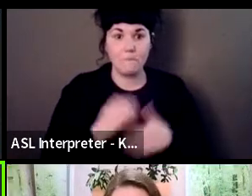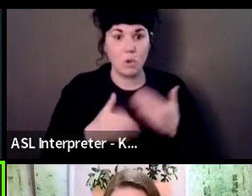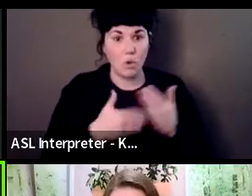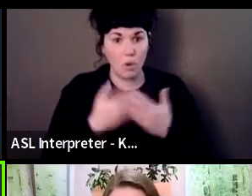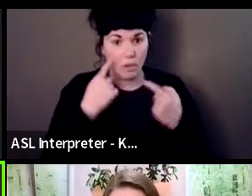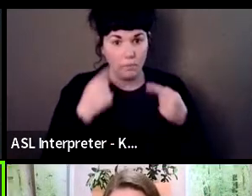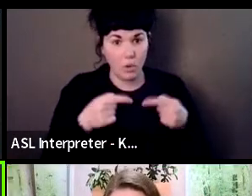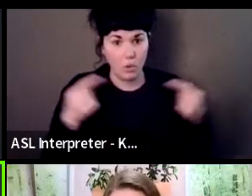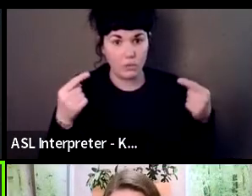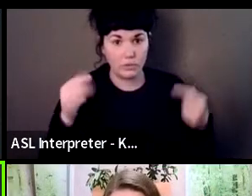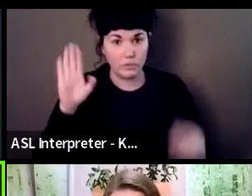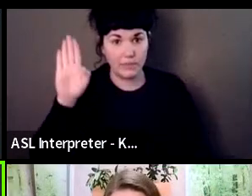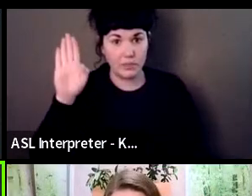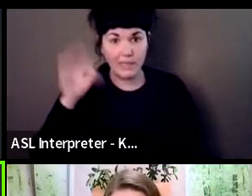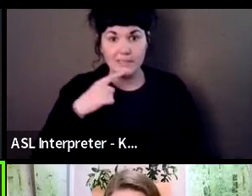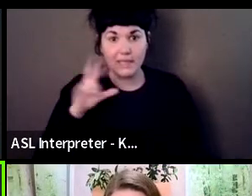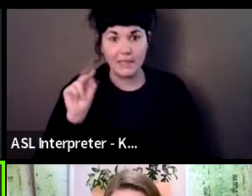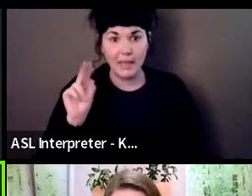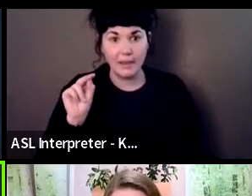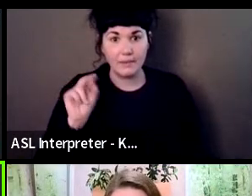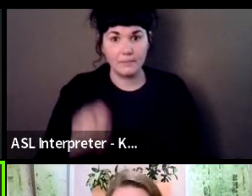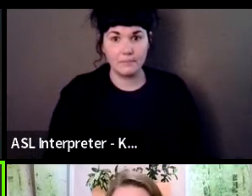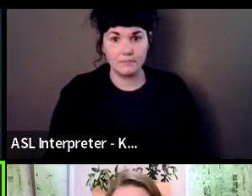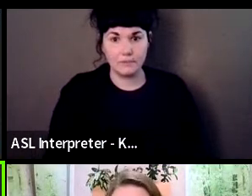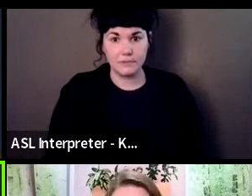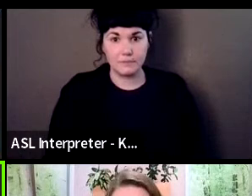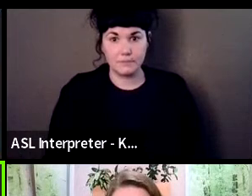opposed, raise your hand and say nay.